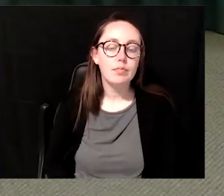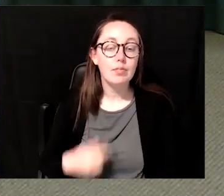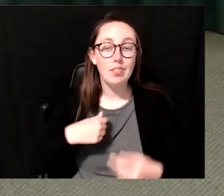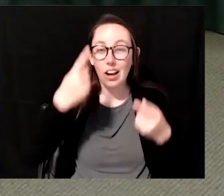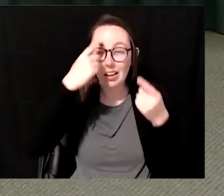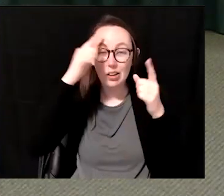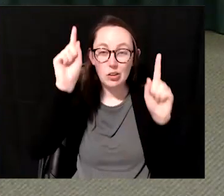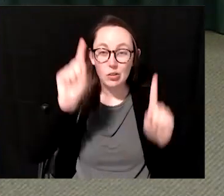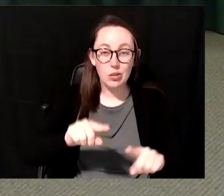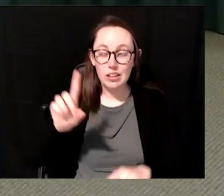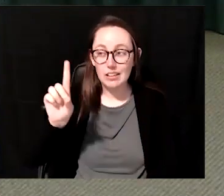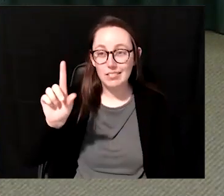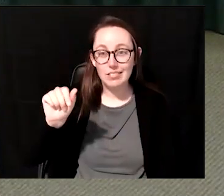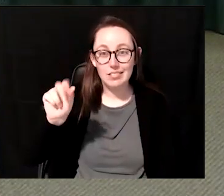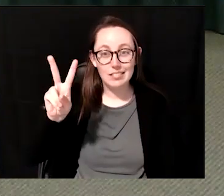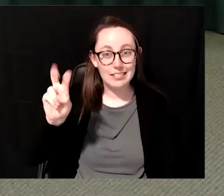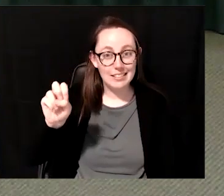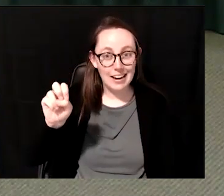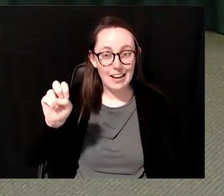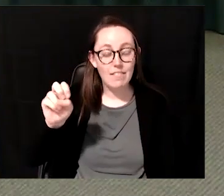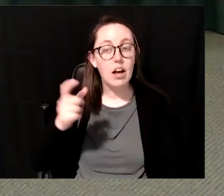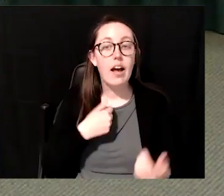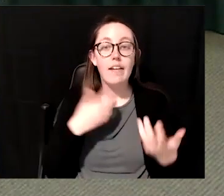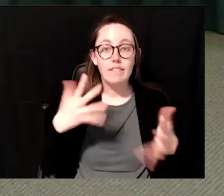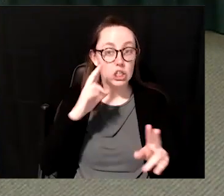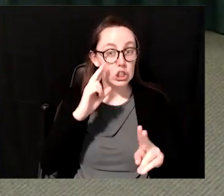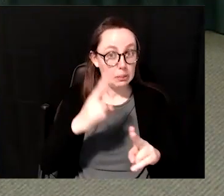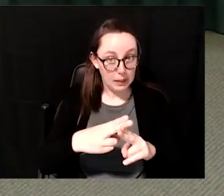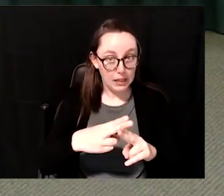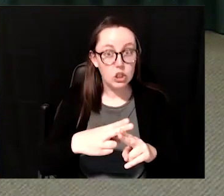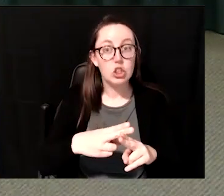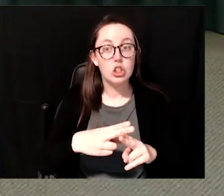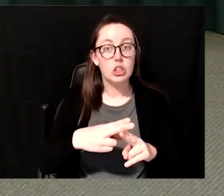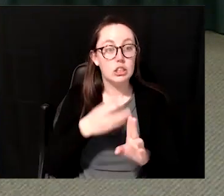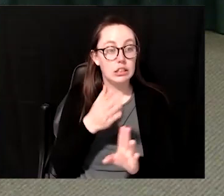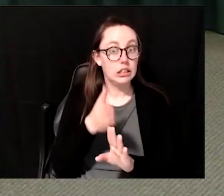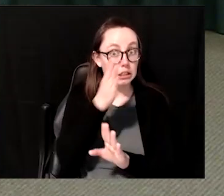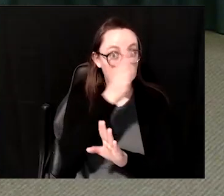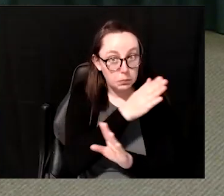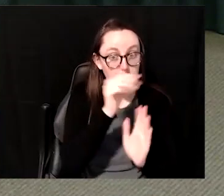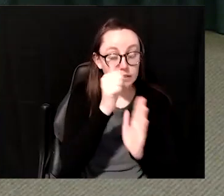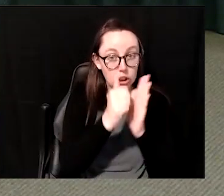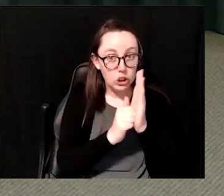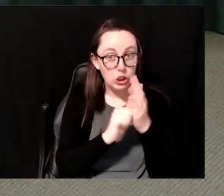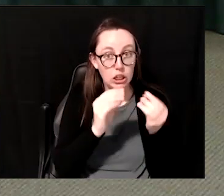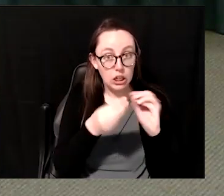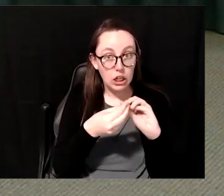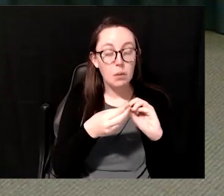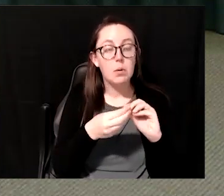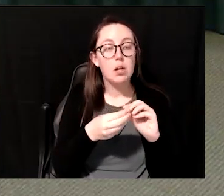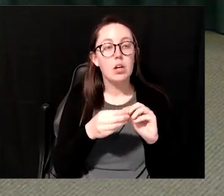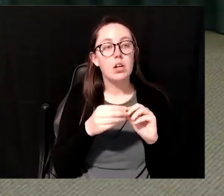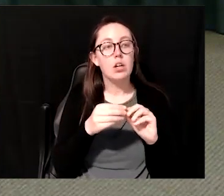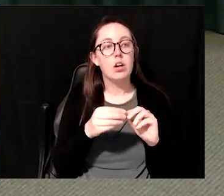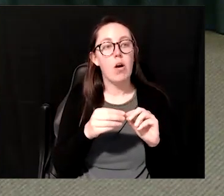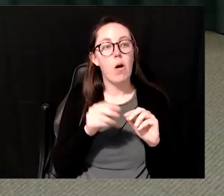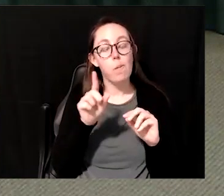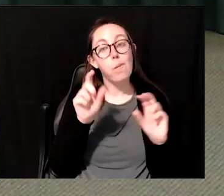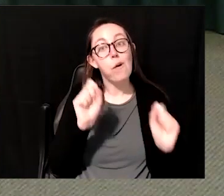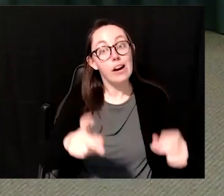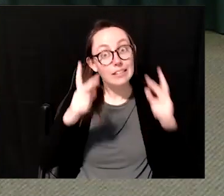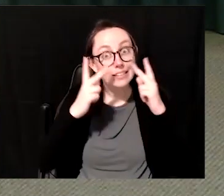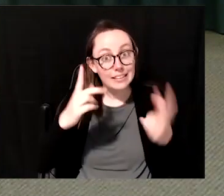I certainly mentioned this earlier on this evening uh you could see the dominoes falling with the discussion